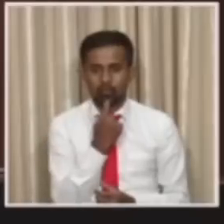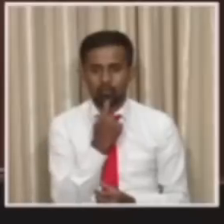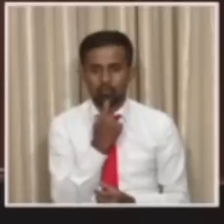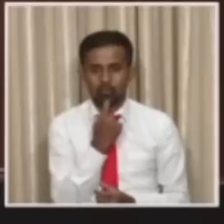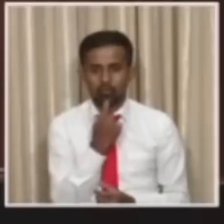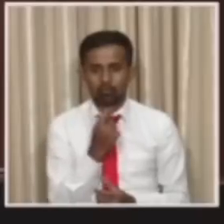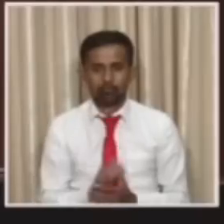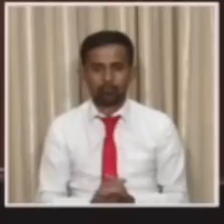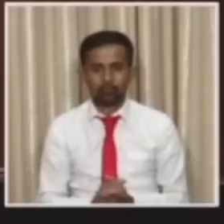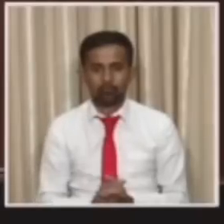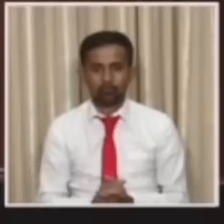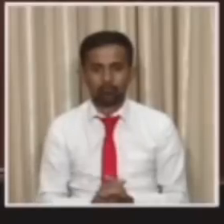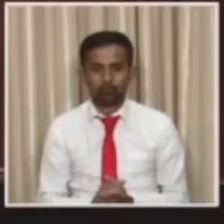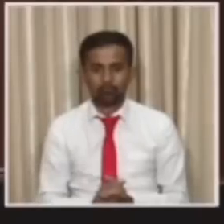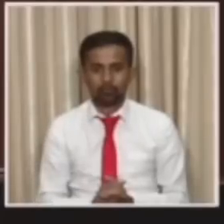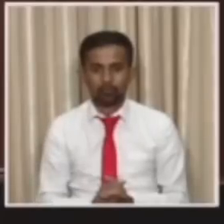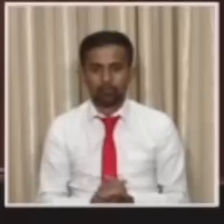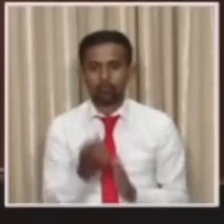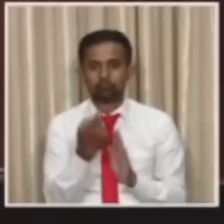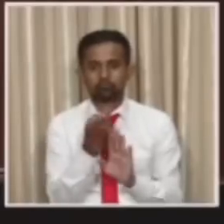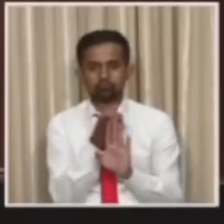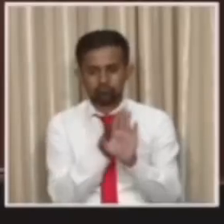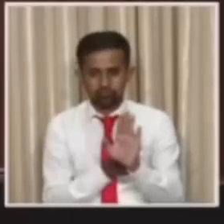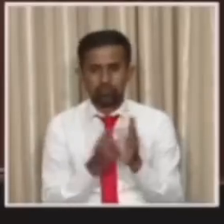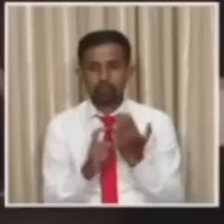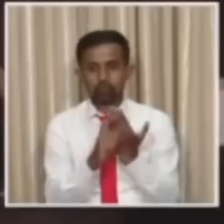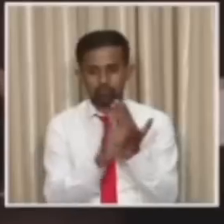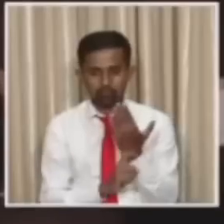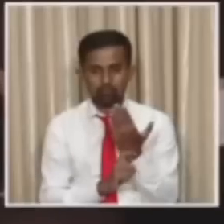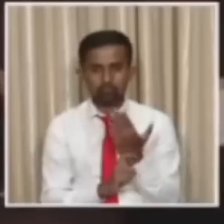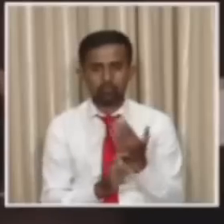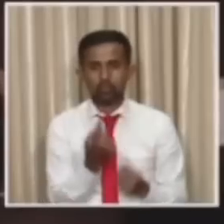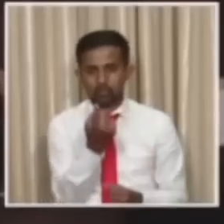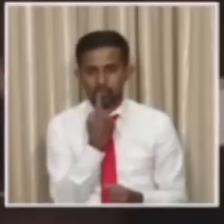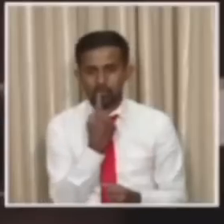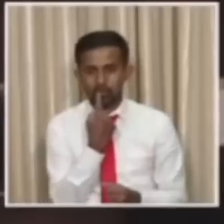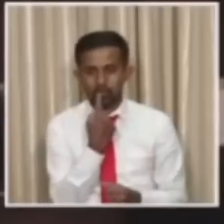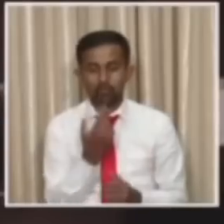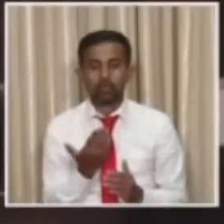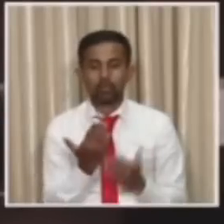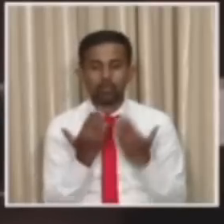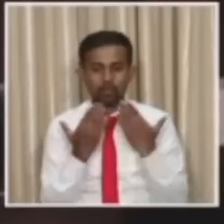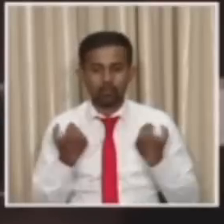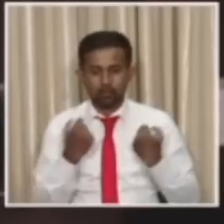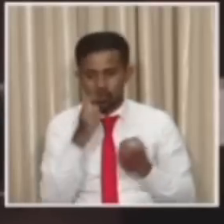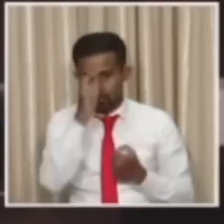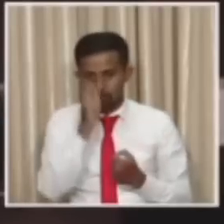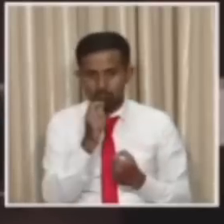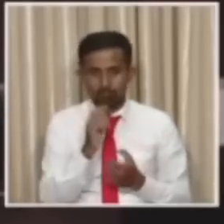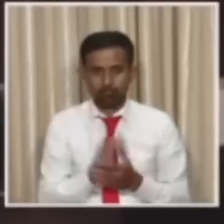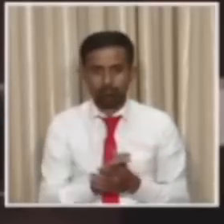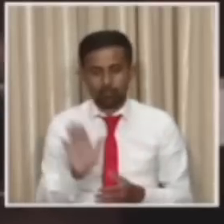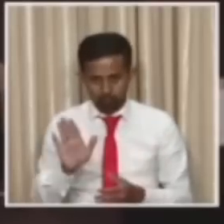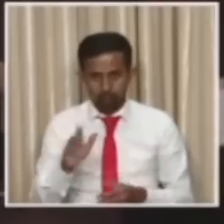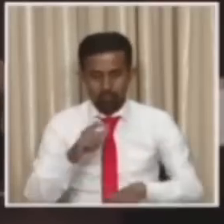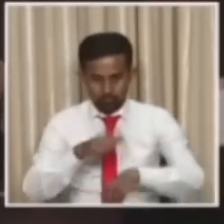Yeah, tell you a point of order, honorable member. Respond. Thank you. Honorable chair, honorable sir, hold on.